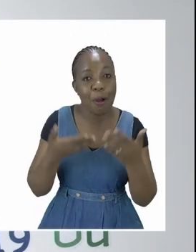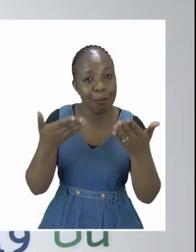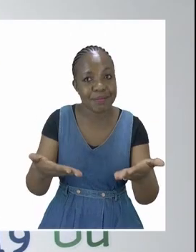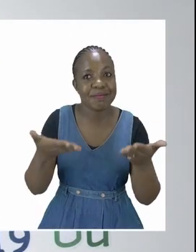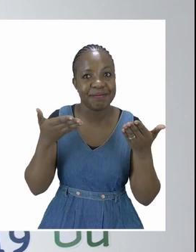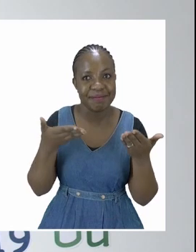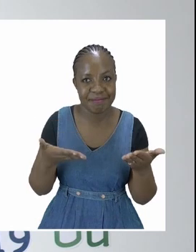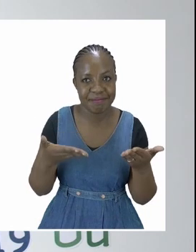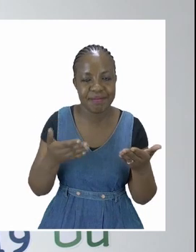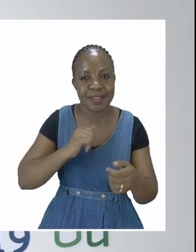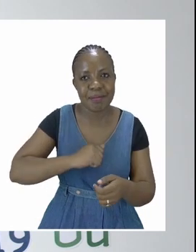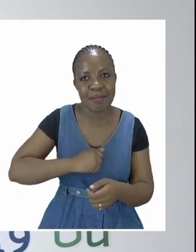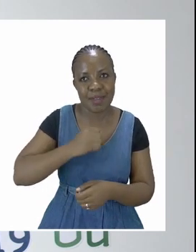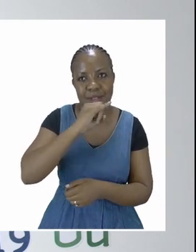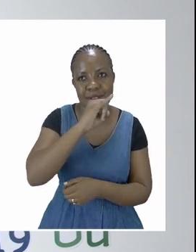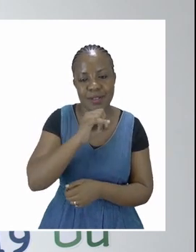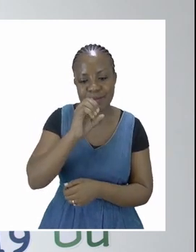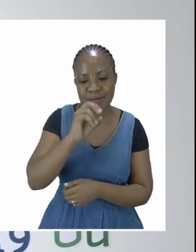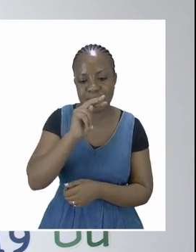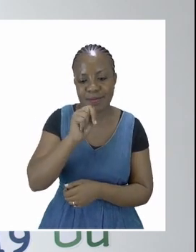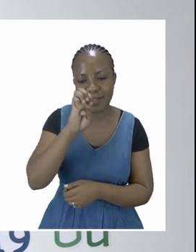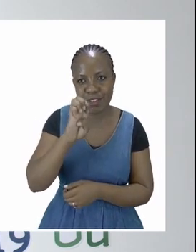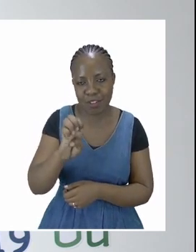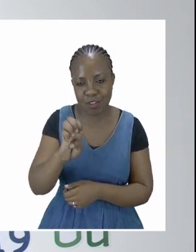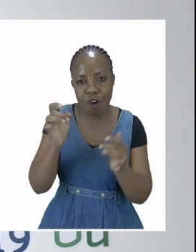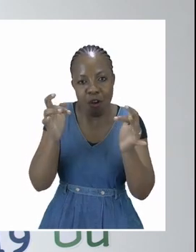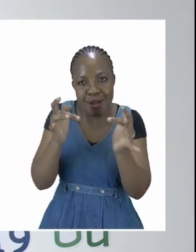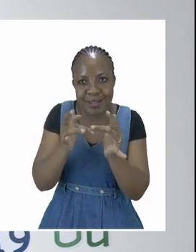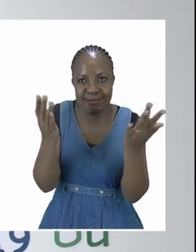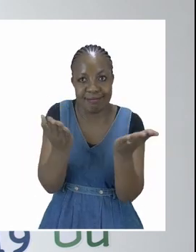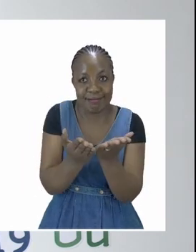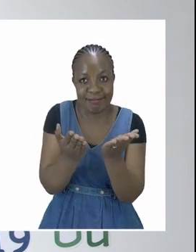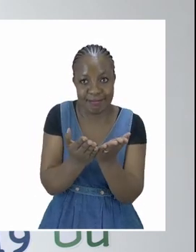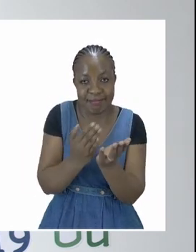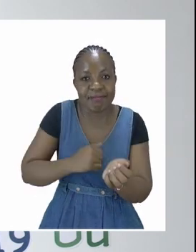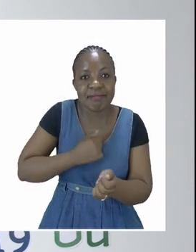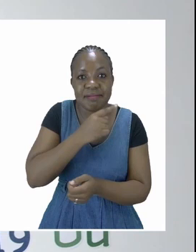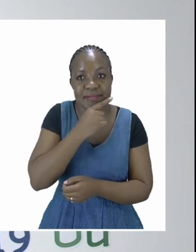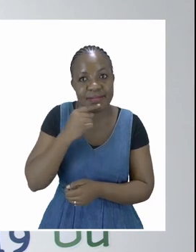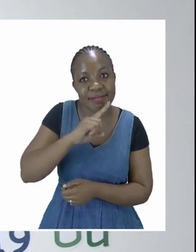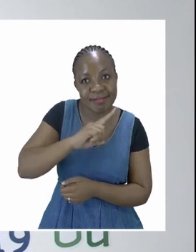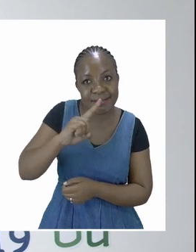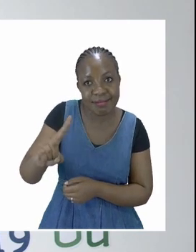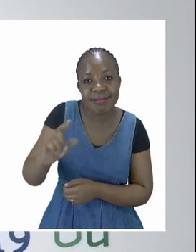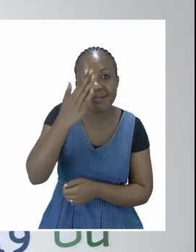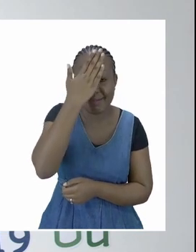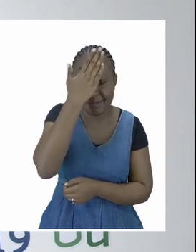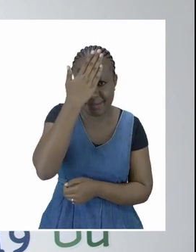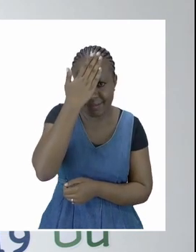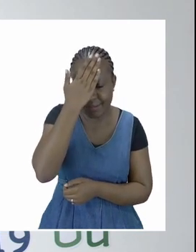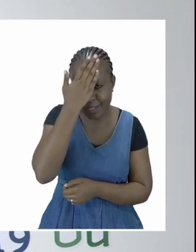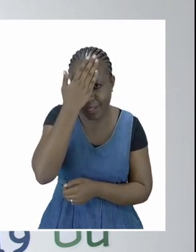Welcome to My Zone Online School. My name is Teacher Mutsa. Get your education